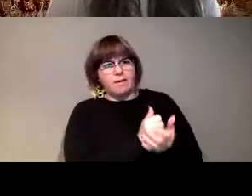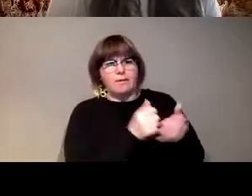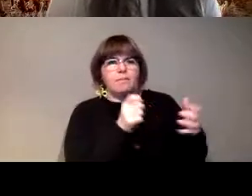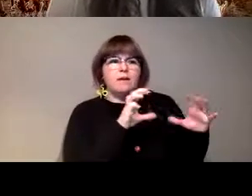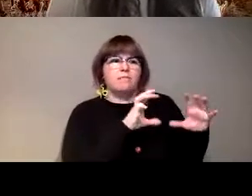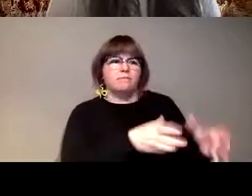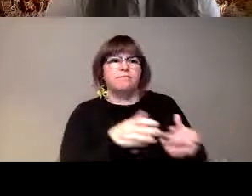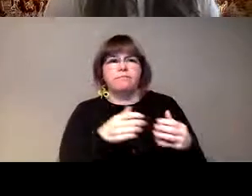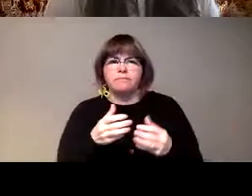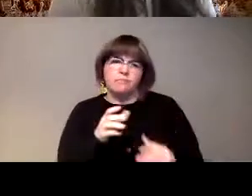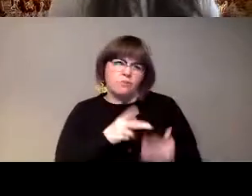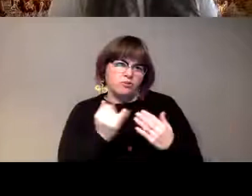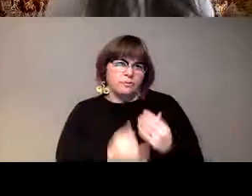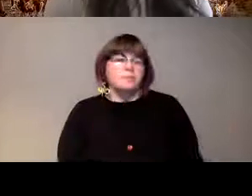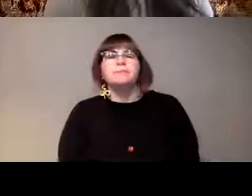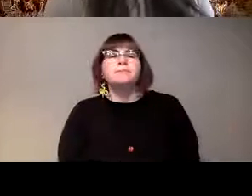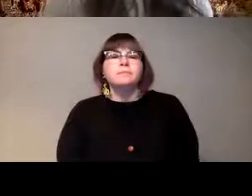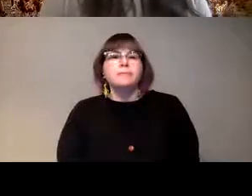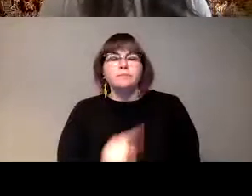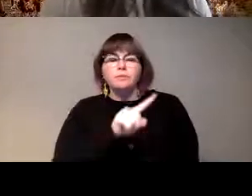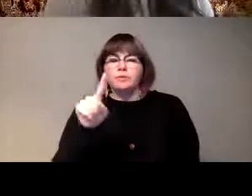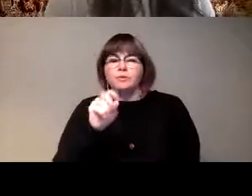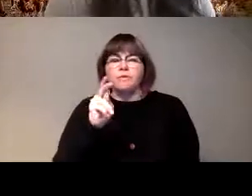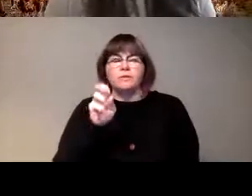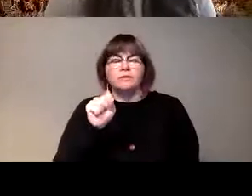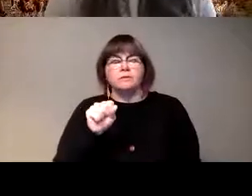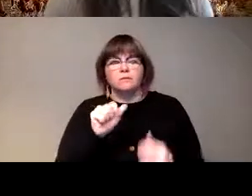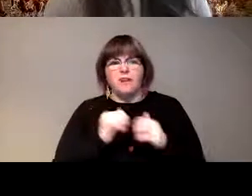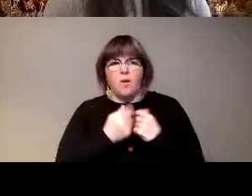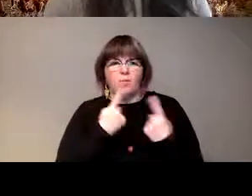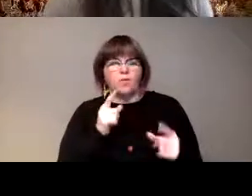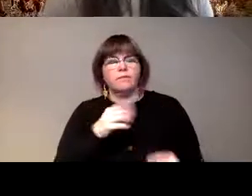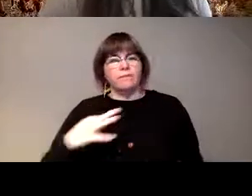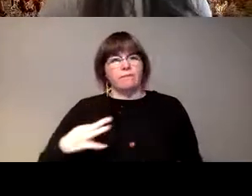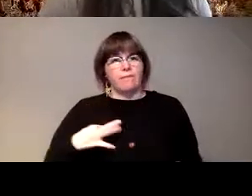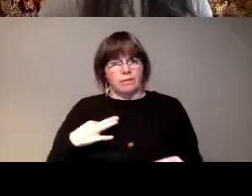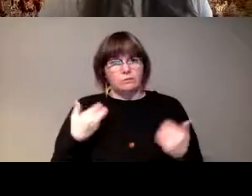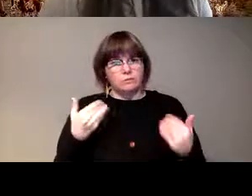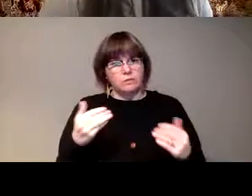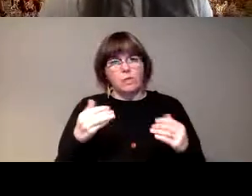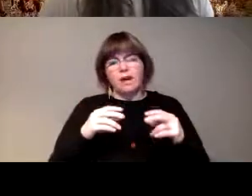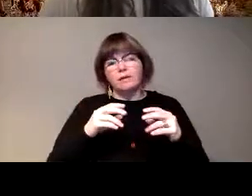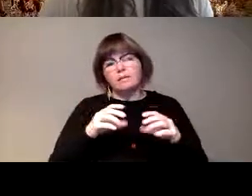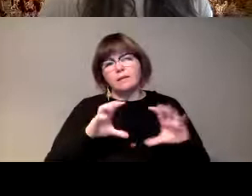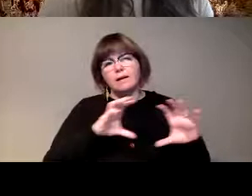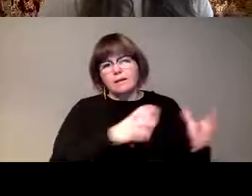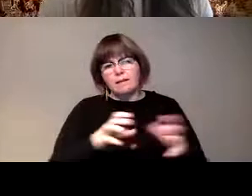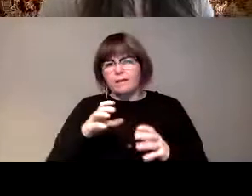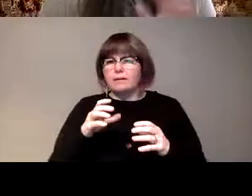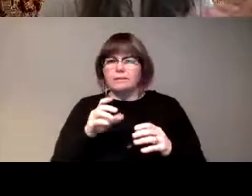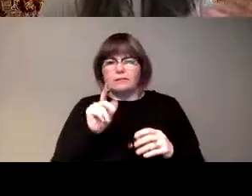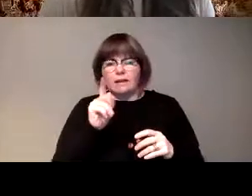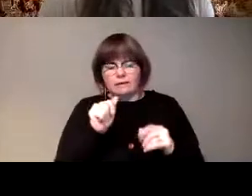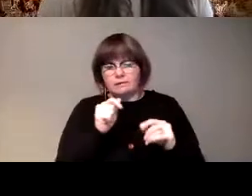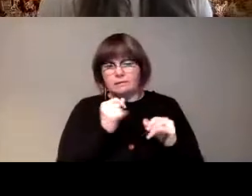projects. So the Zooniverse works by volunteers classifying independently on the data. And as